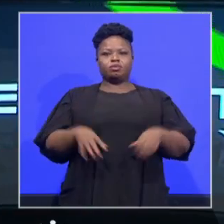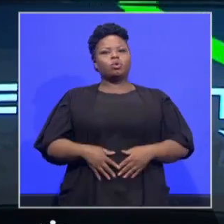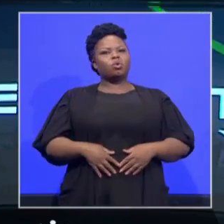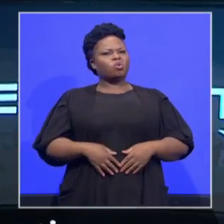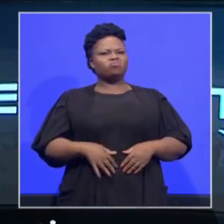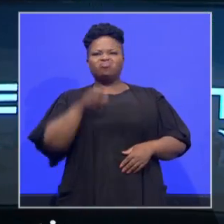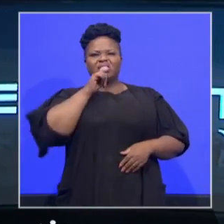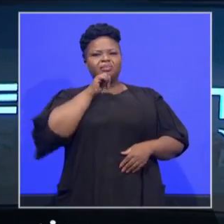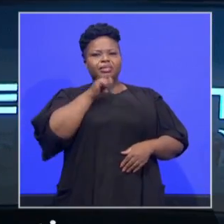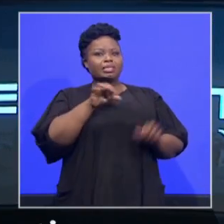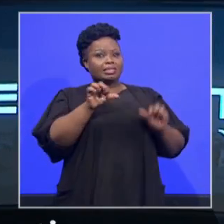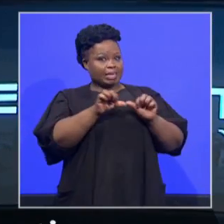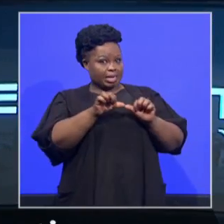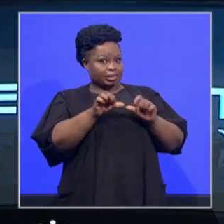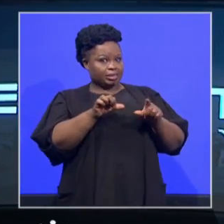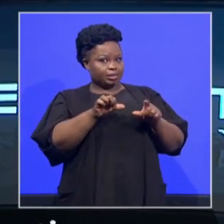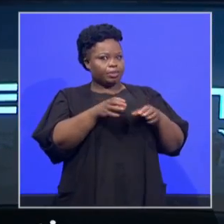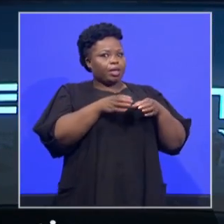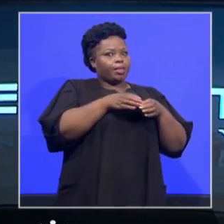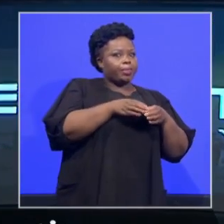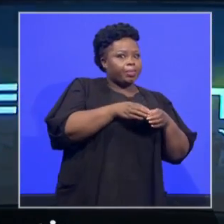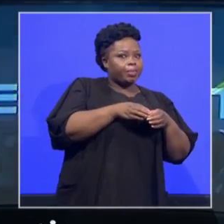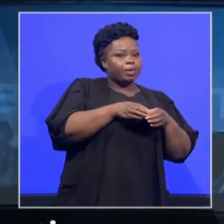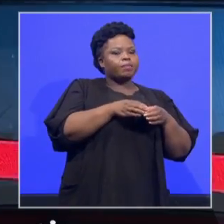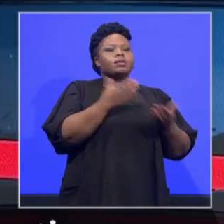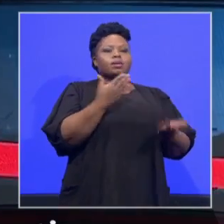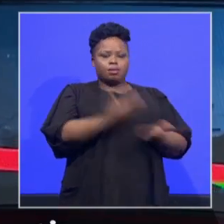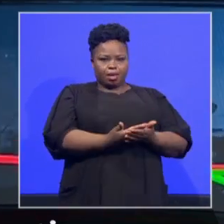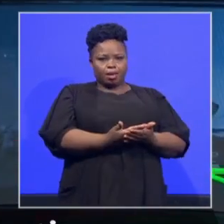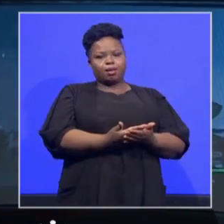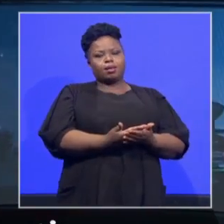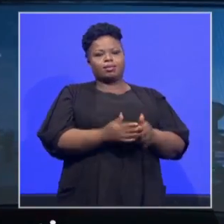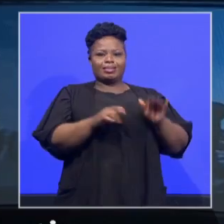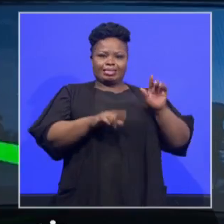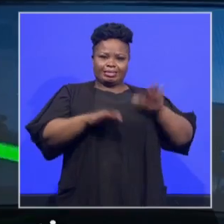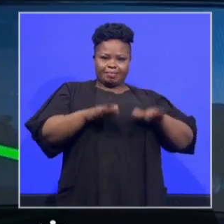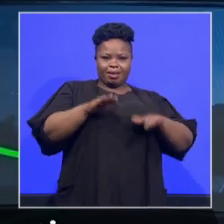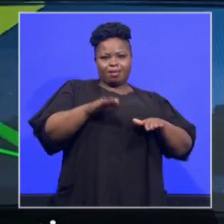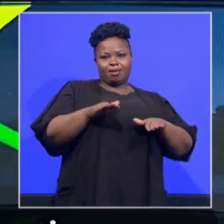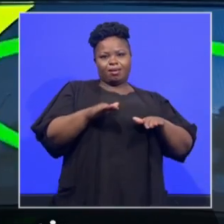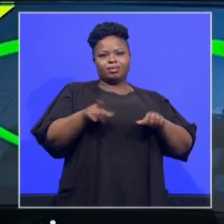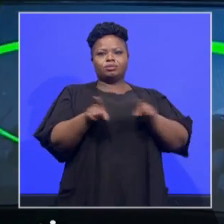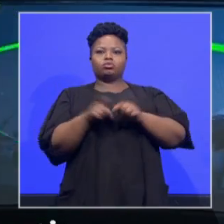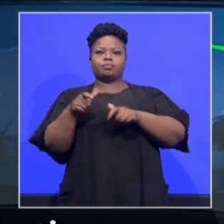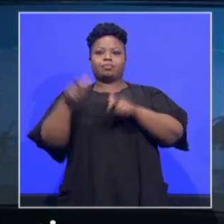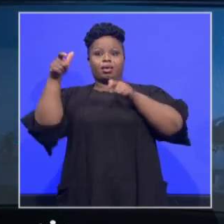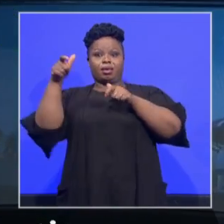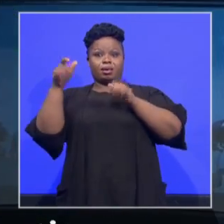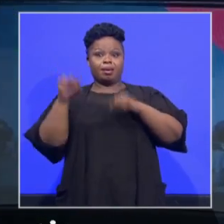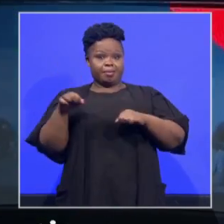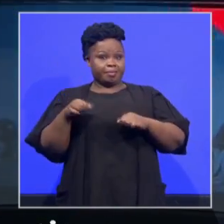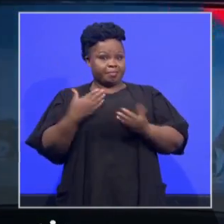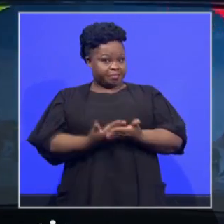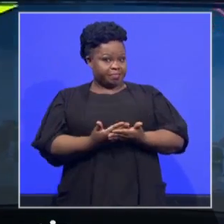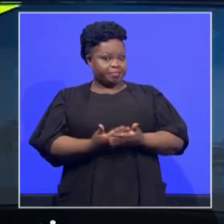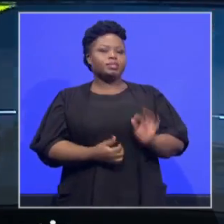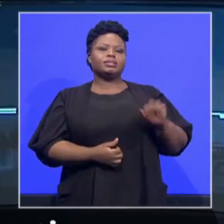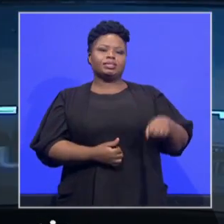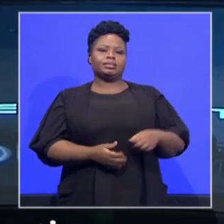in a particular cluster. So No. small voting districts can behave in a similar situation, similarly to larger voting districts, and